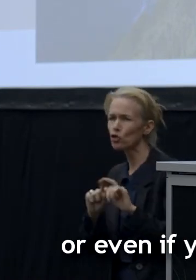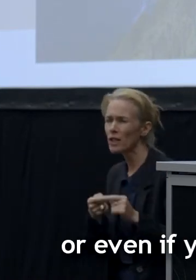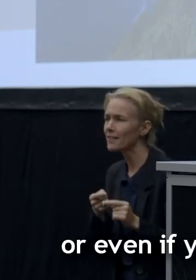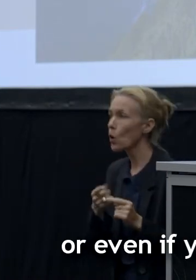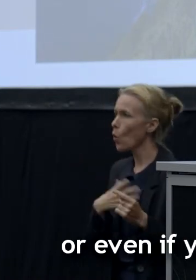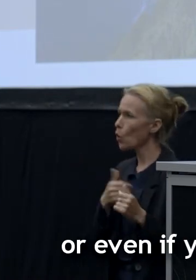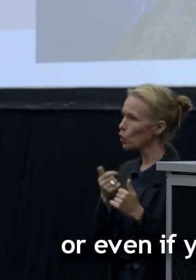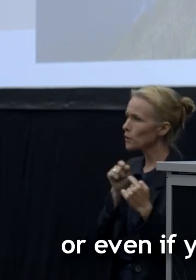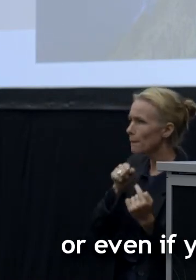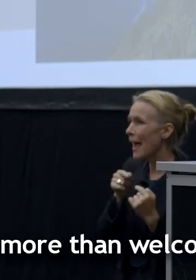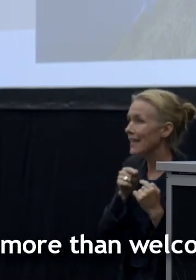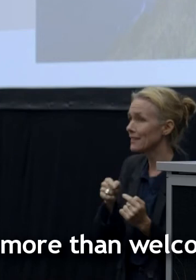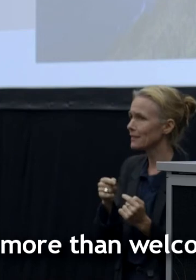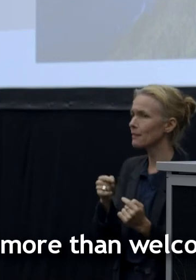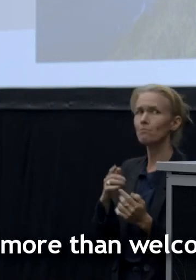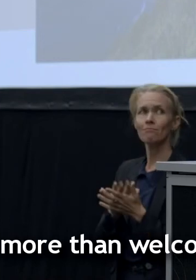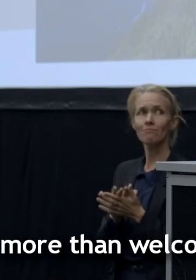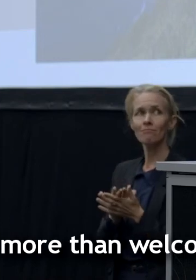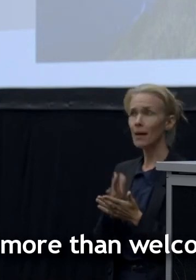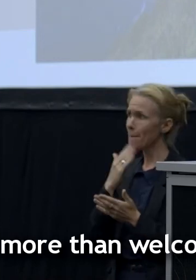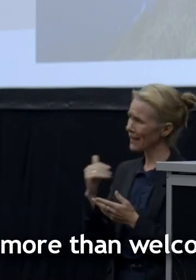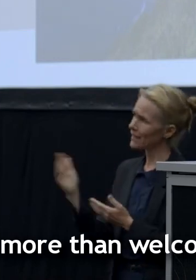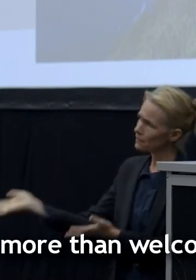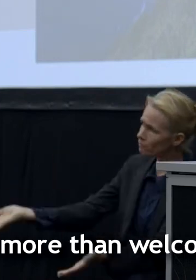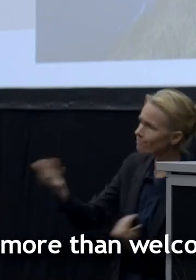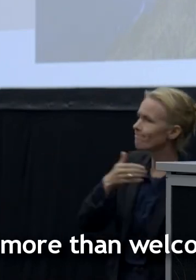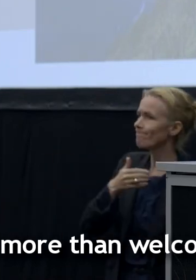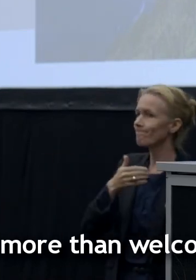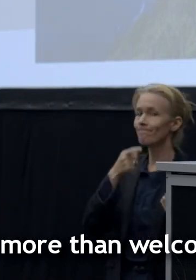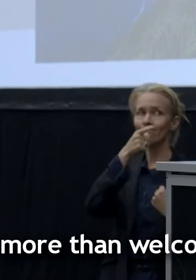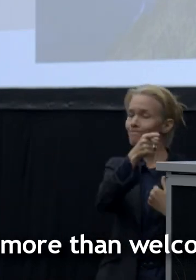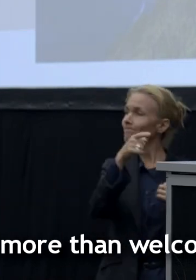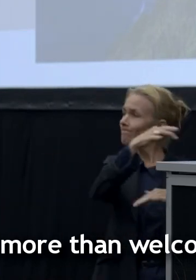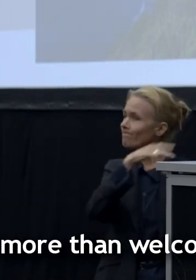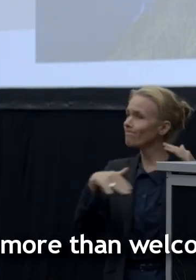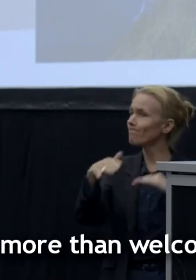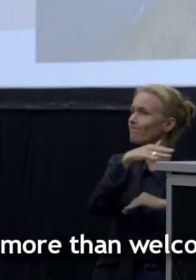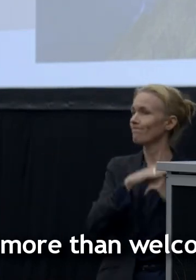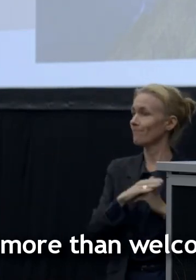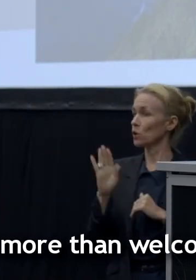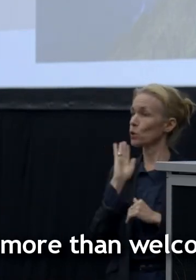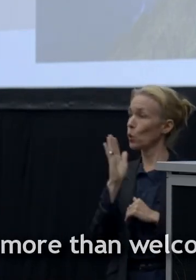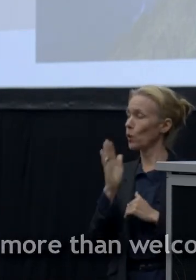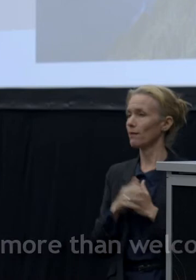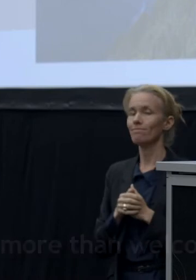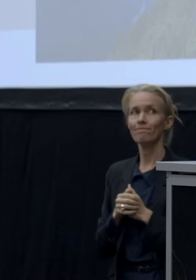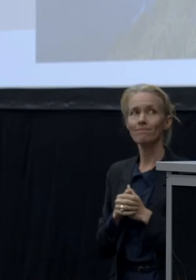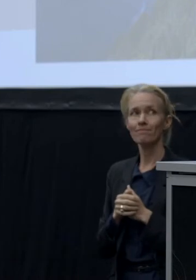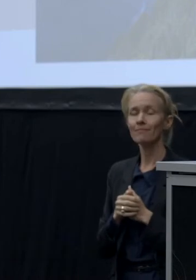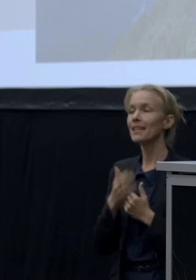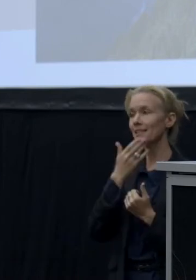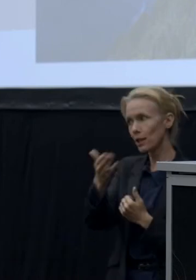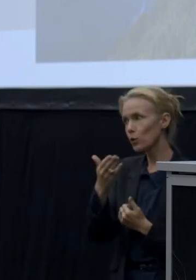have a robust discussion, please feel more than welcome to come over to the event next door at the Kura. Nō reira, huri rauna, tēnā